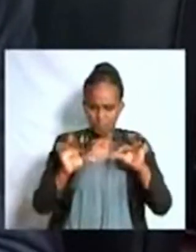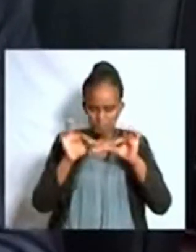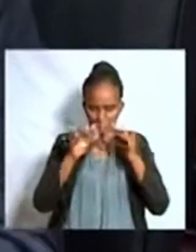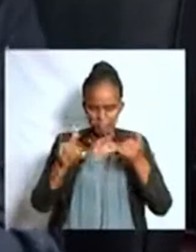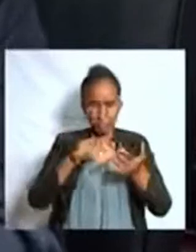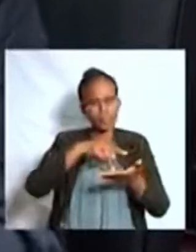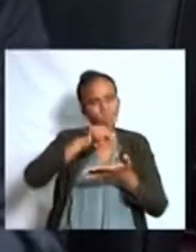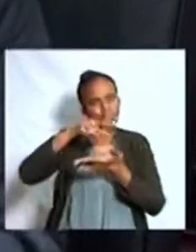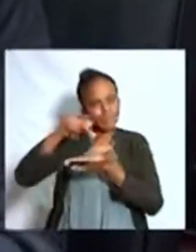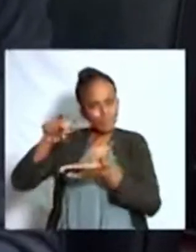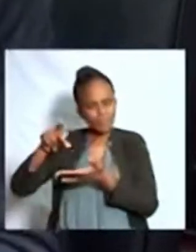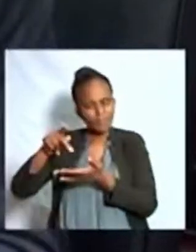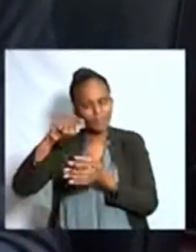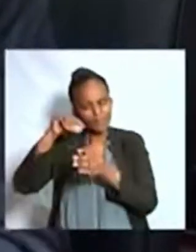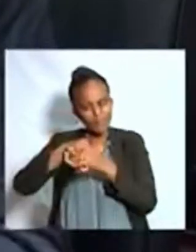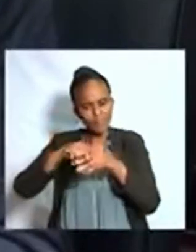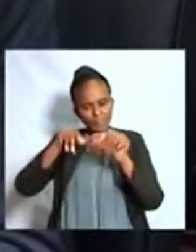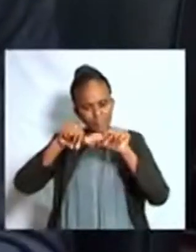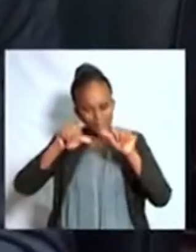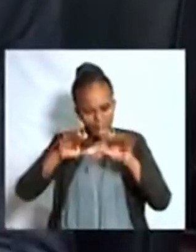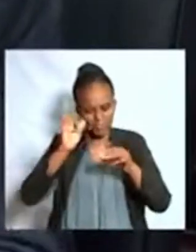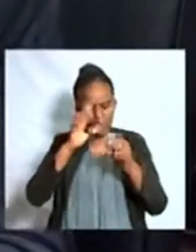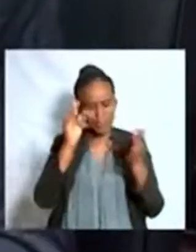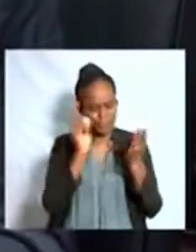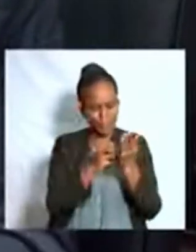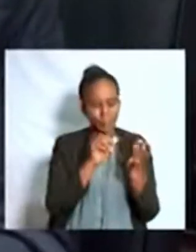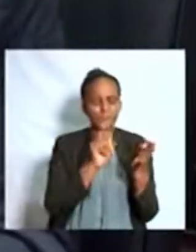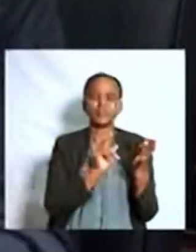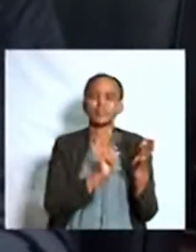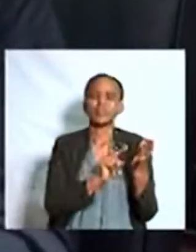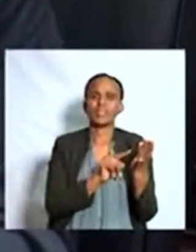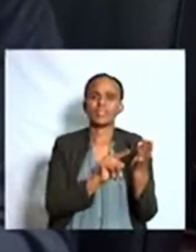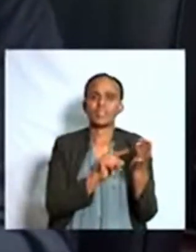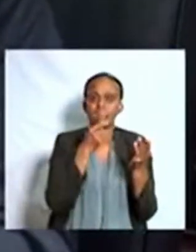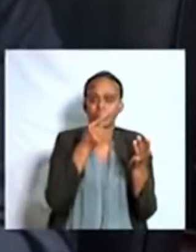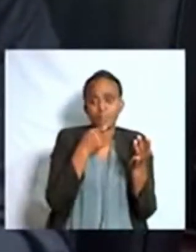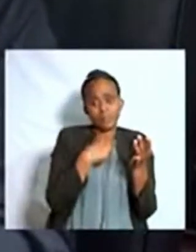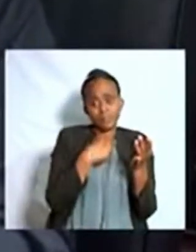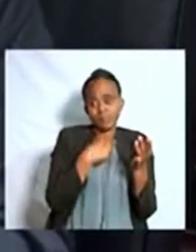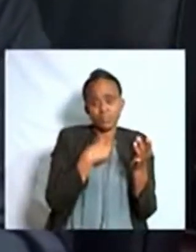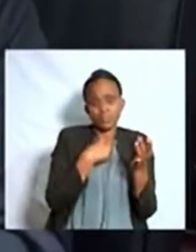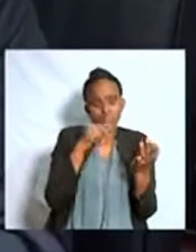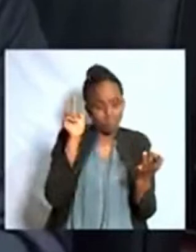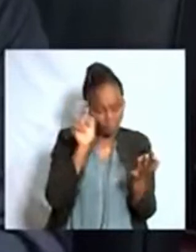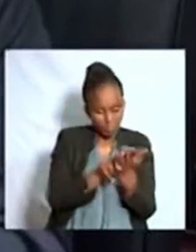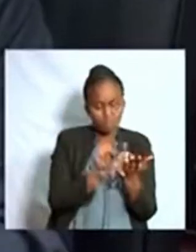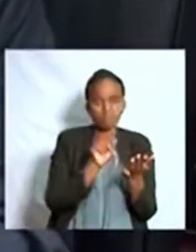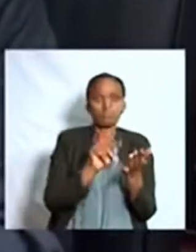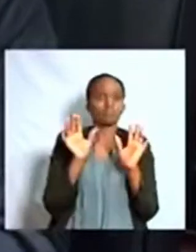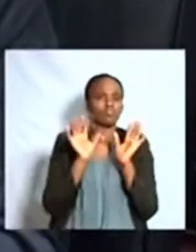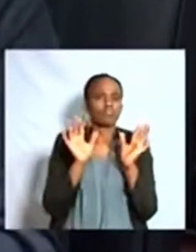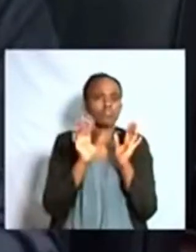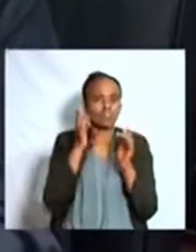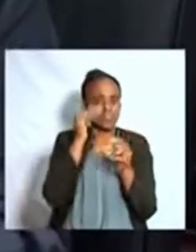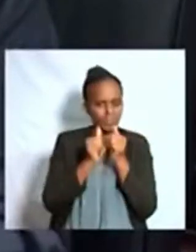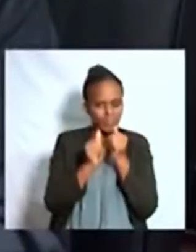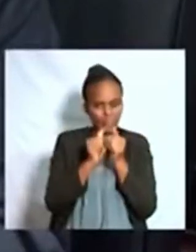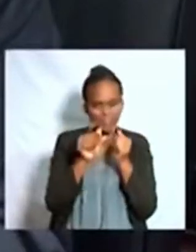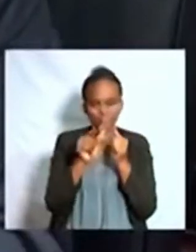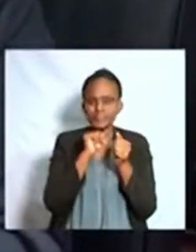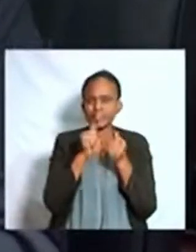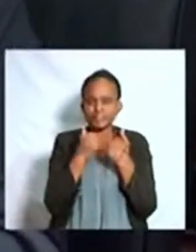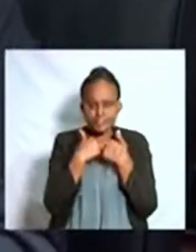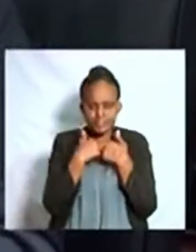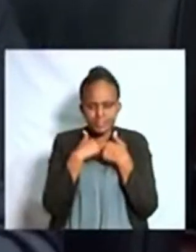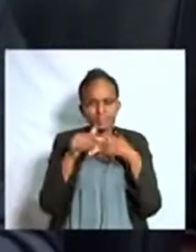paid, the internal auditor will put a mark, a tag to say, I'm not approving this because of not meeting